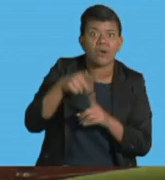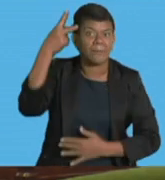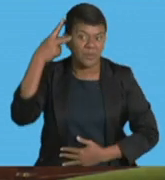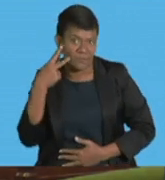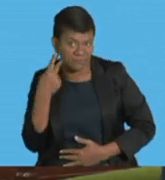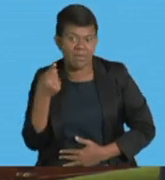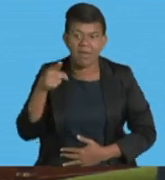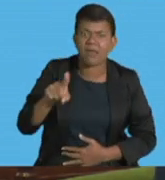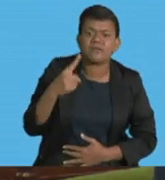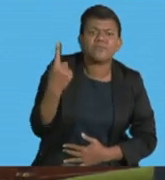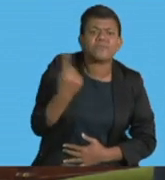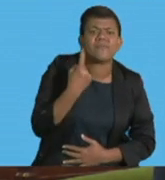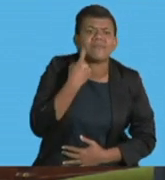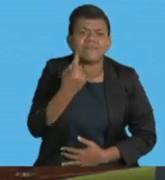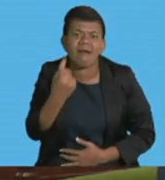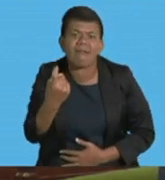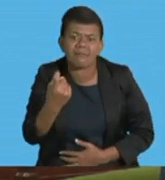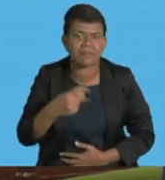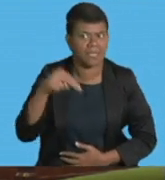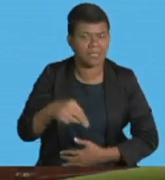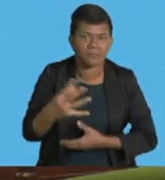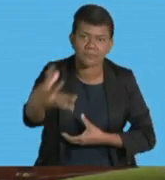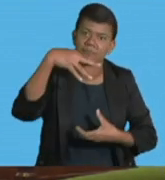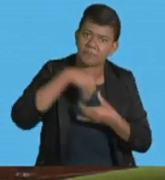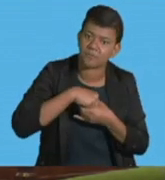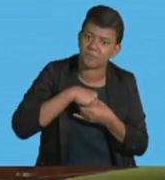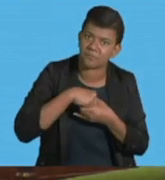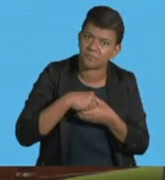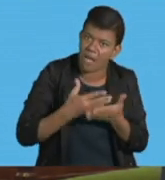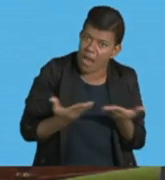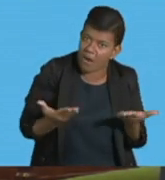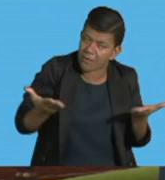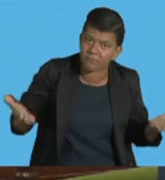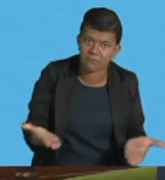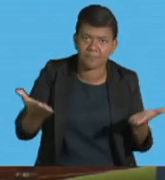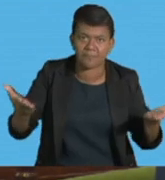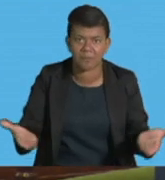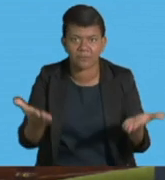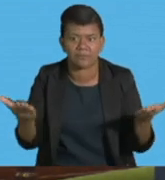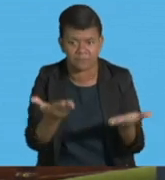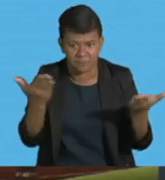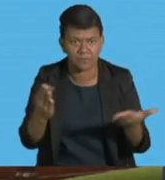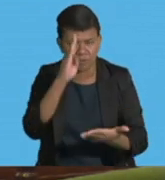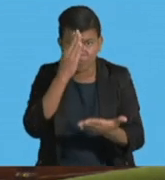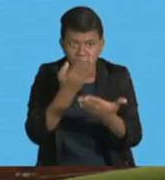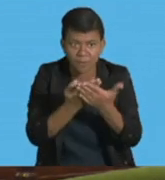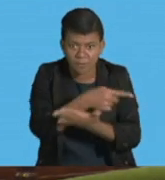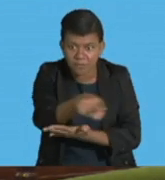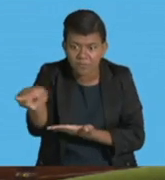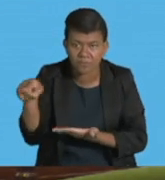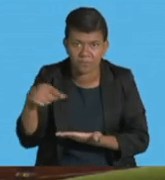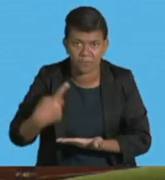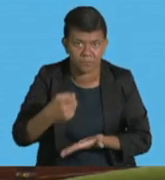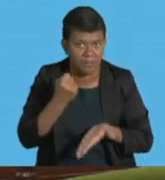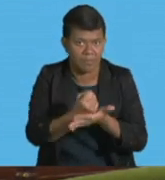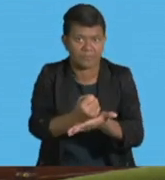in the children's lives, education and discipline. And we at the Ministry will continue to support them in this endeavour. Mr. Speaker said the Substance